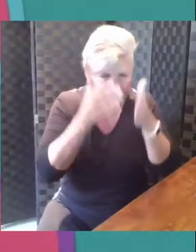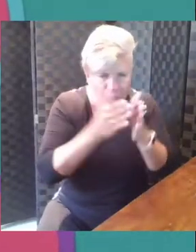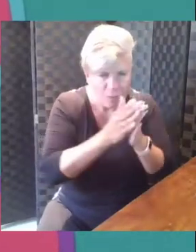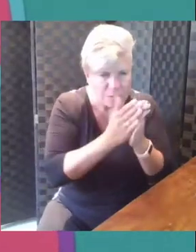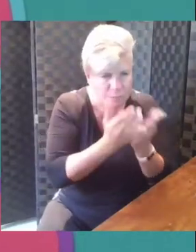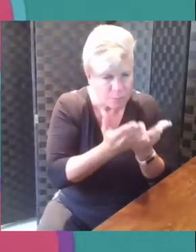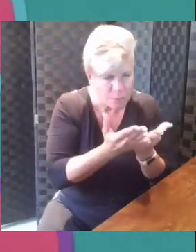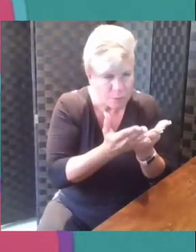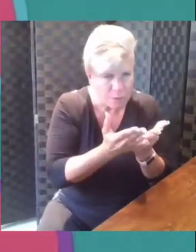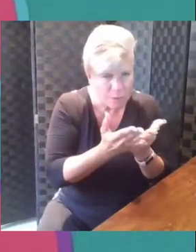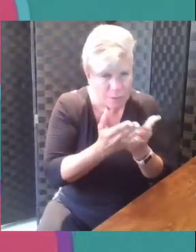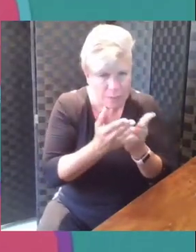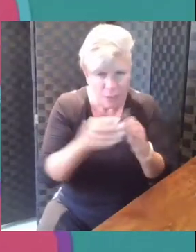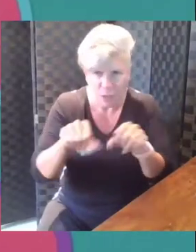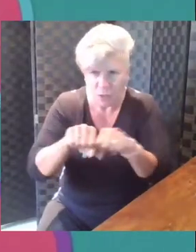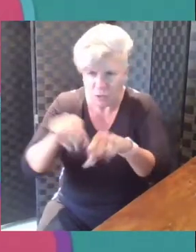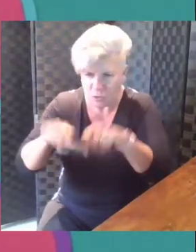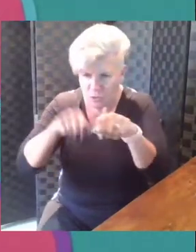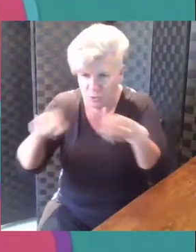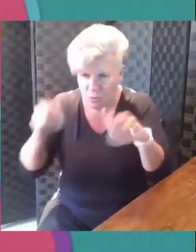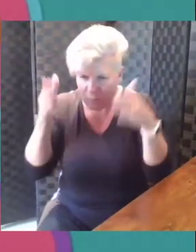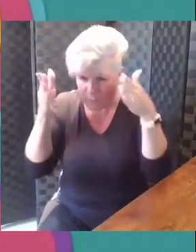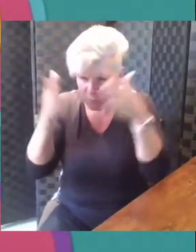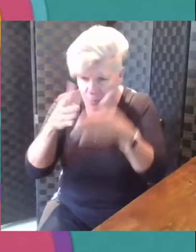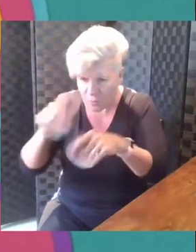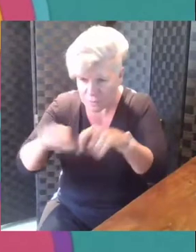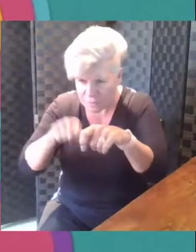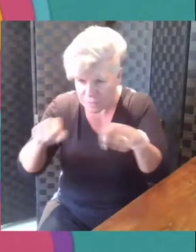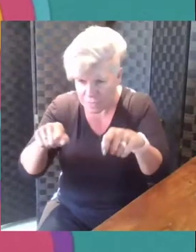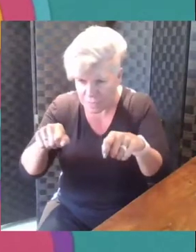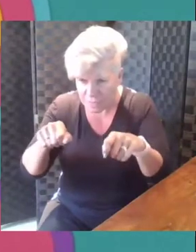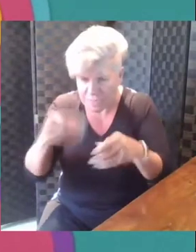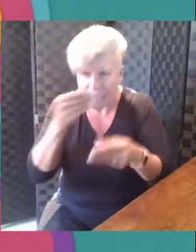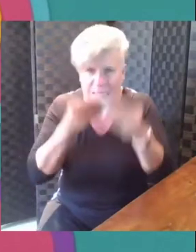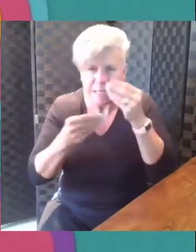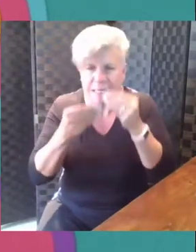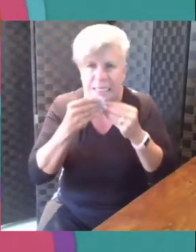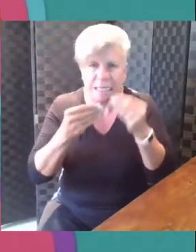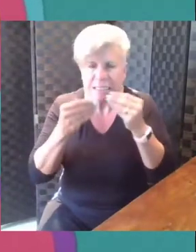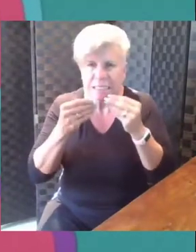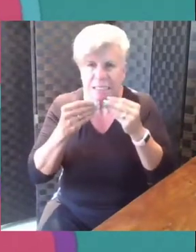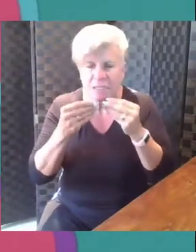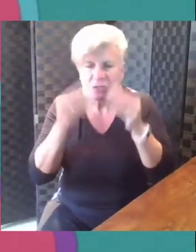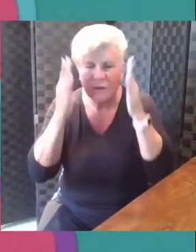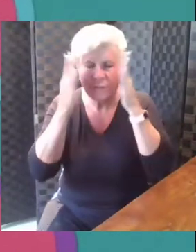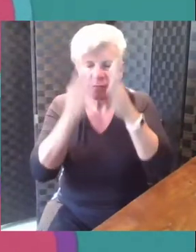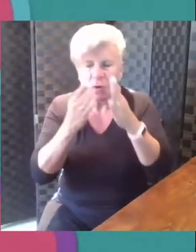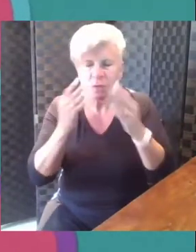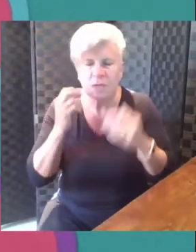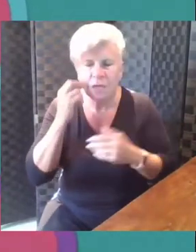are tying your shoe, just tie your shoe. When you are chewing your food, just chew.